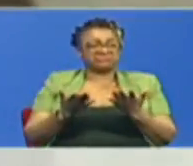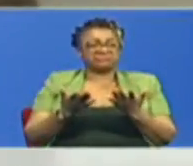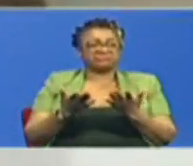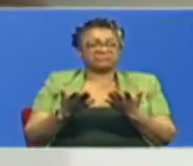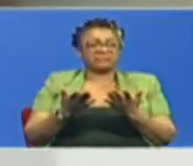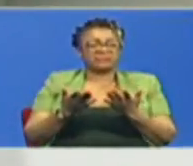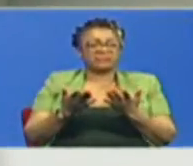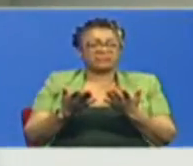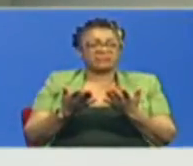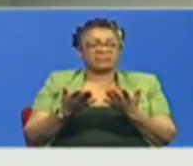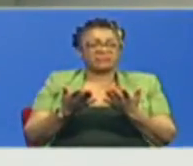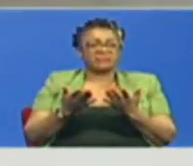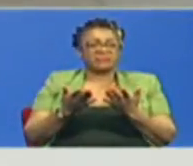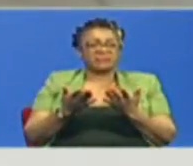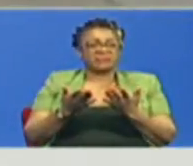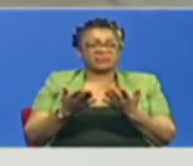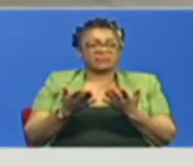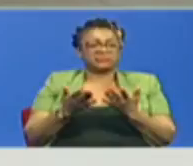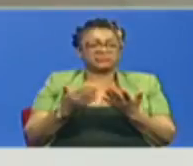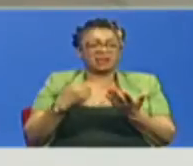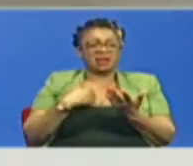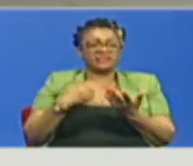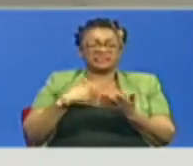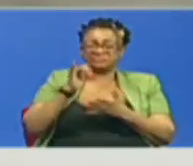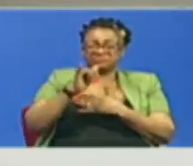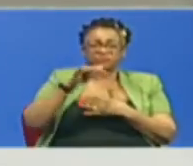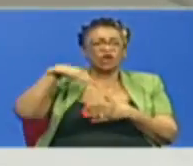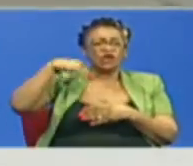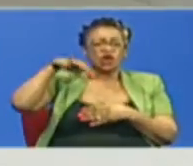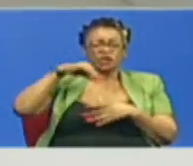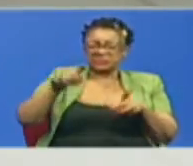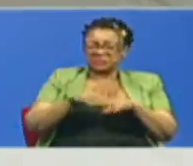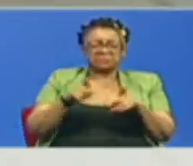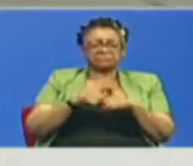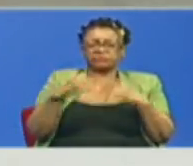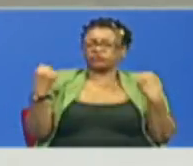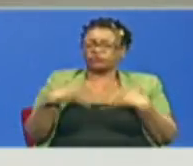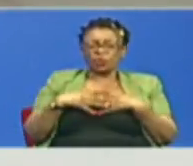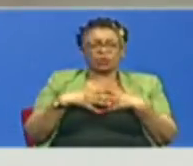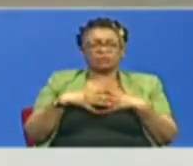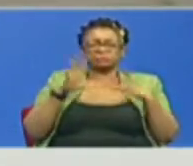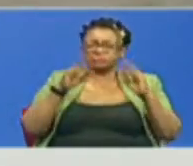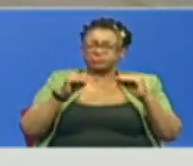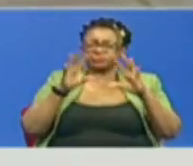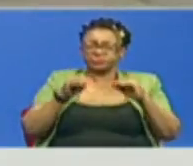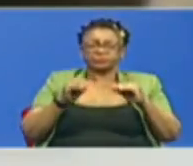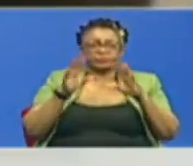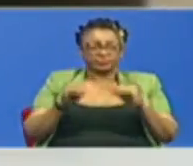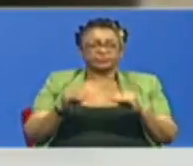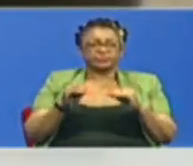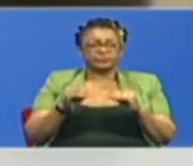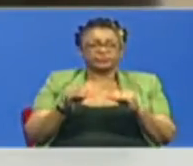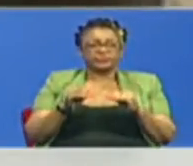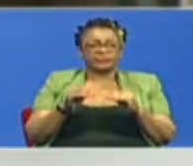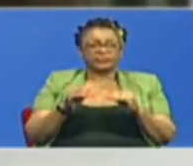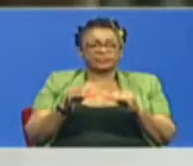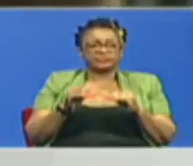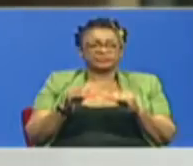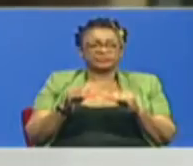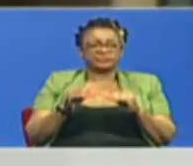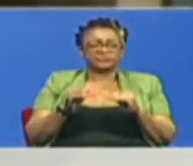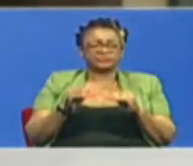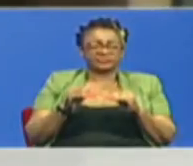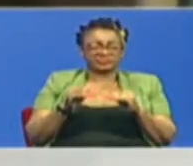crossing paths with local residents and also dogs, who were equally taken aback by the presence of the giant. The